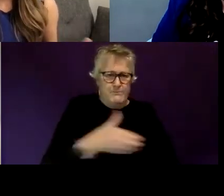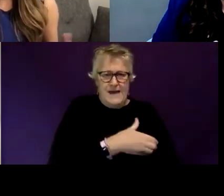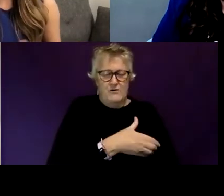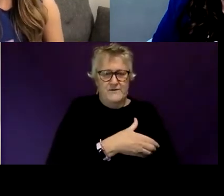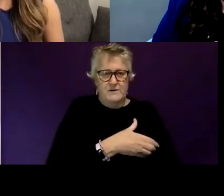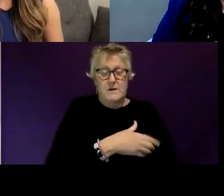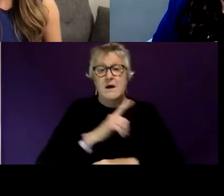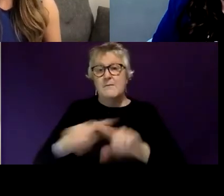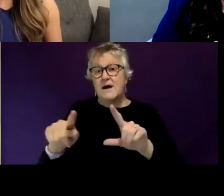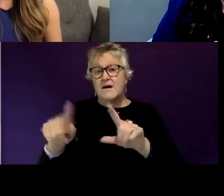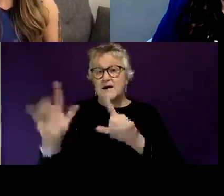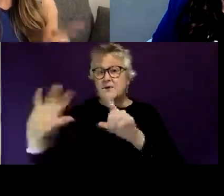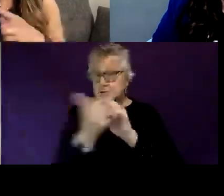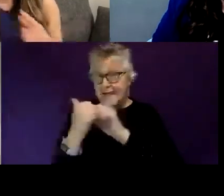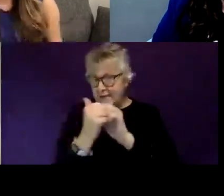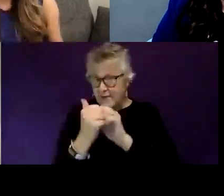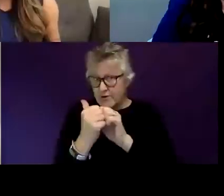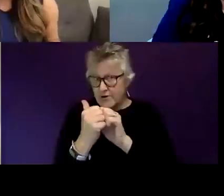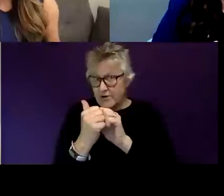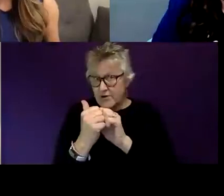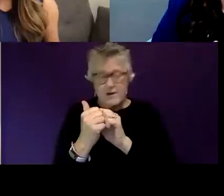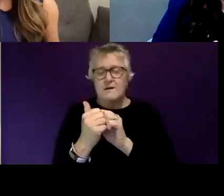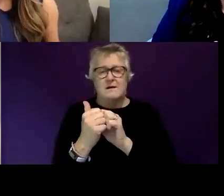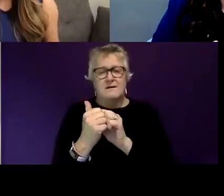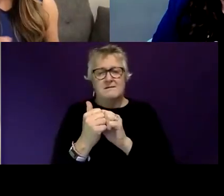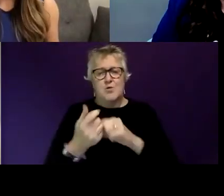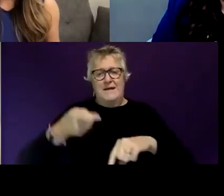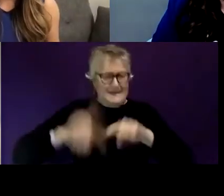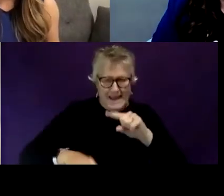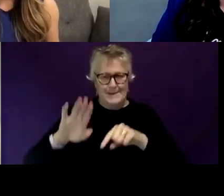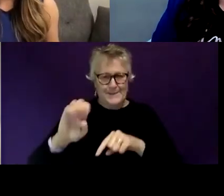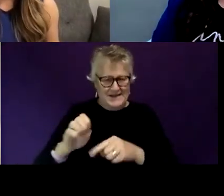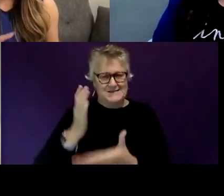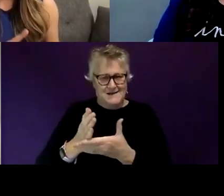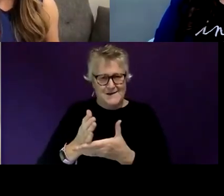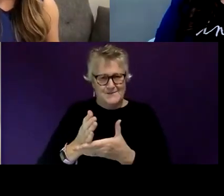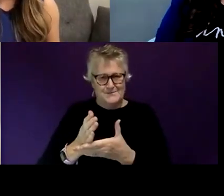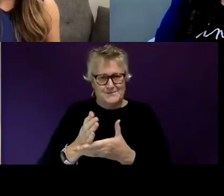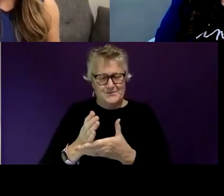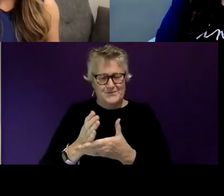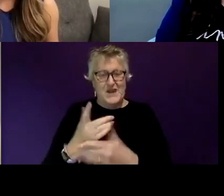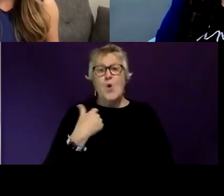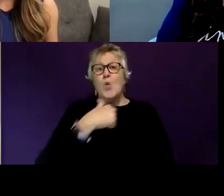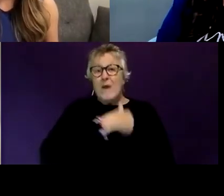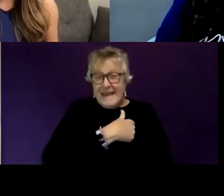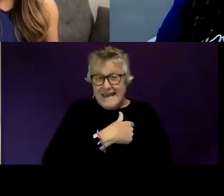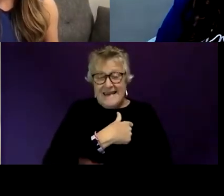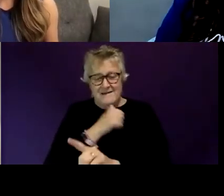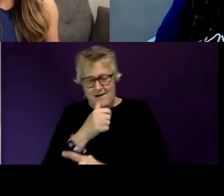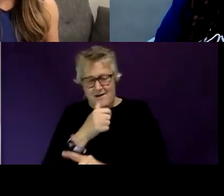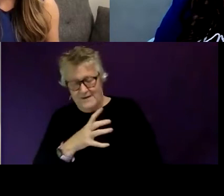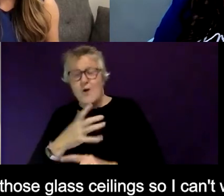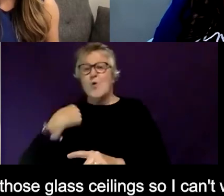unstoppable. And I hope that that's what we all take away from today. We are already powerful, but if we all start working